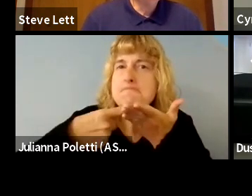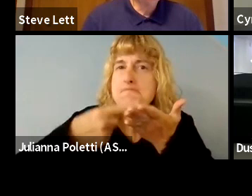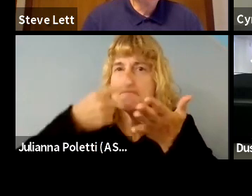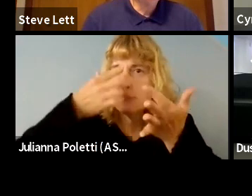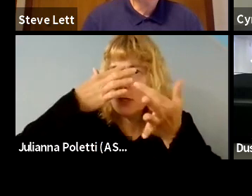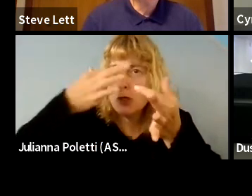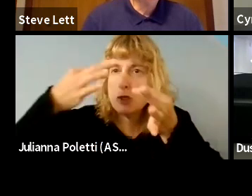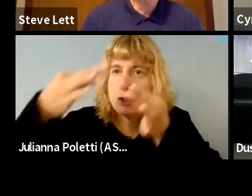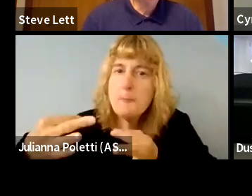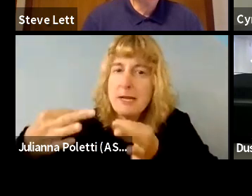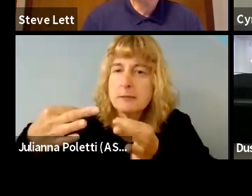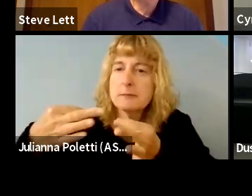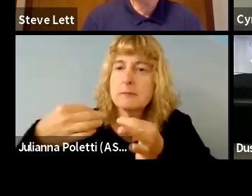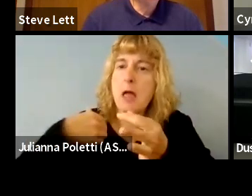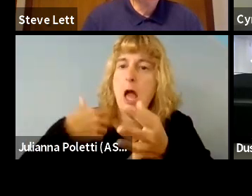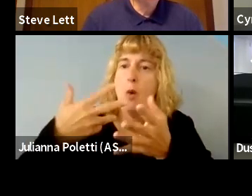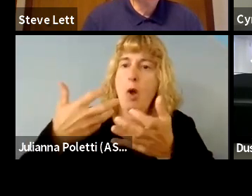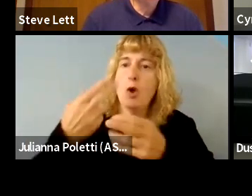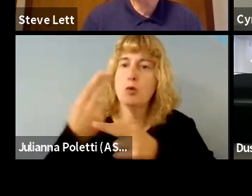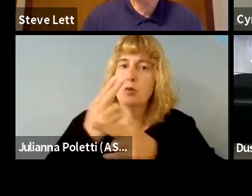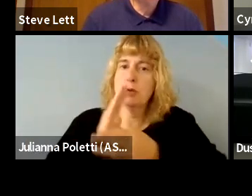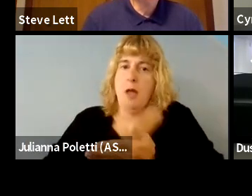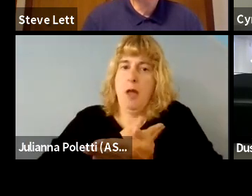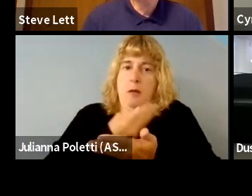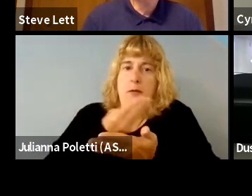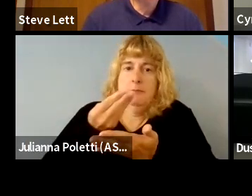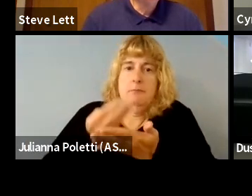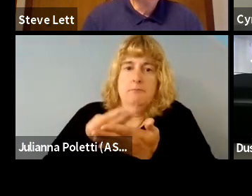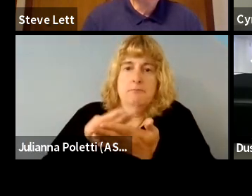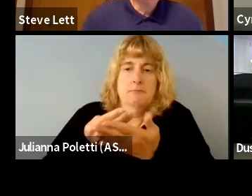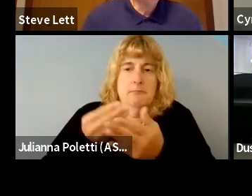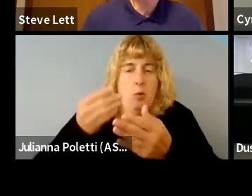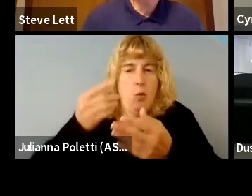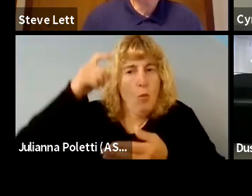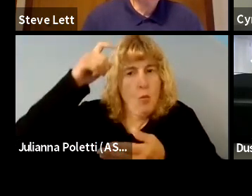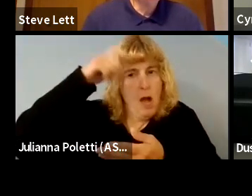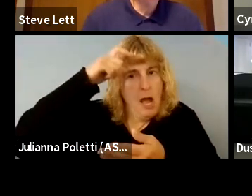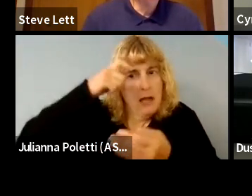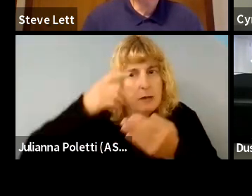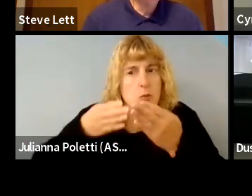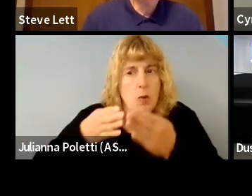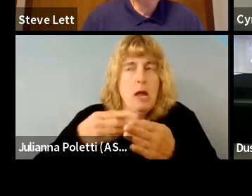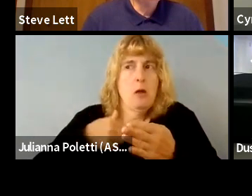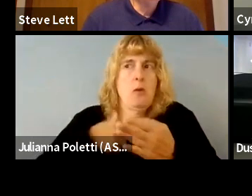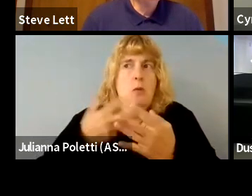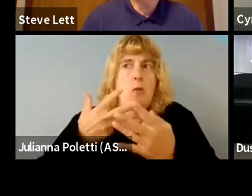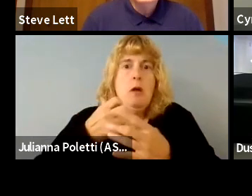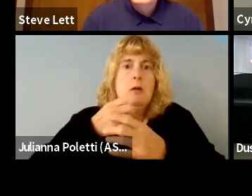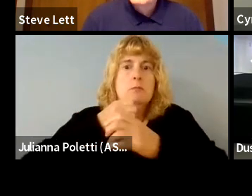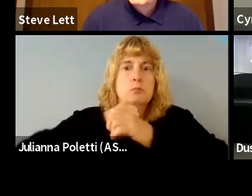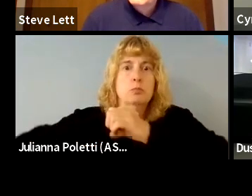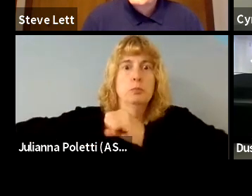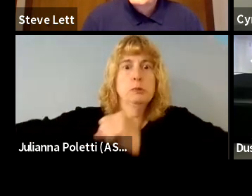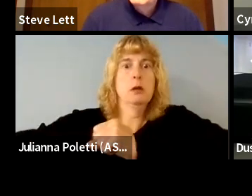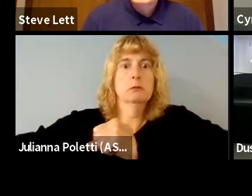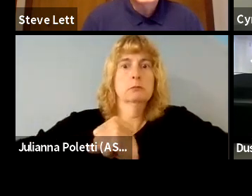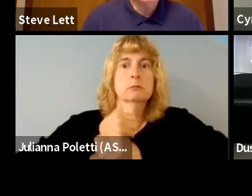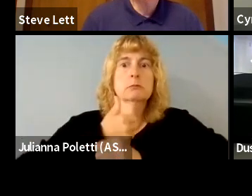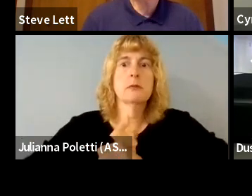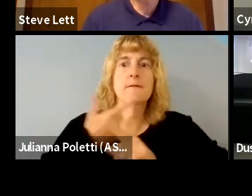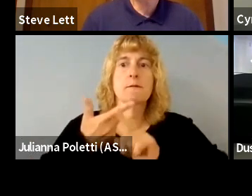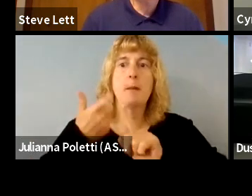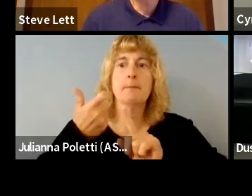I want to use our funds wisely, and I feel like we potentially protect ourselves from litigation if we have some sort of